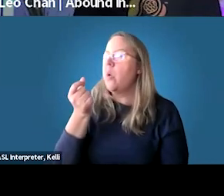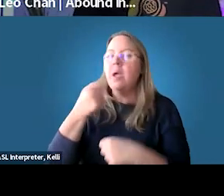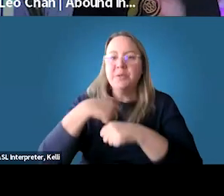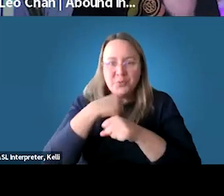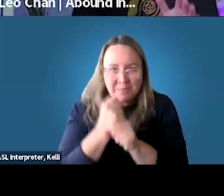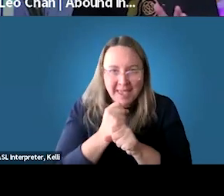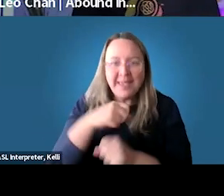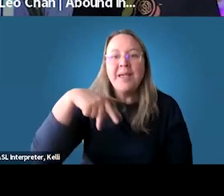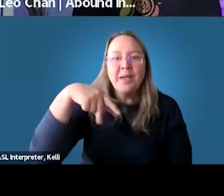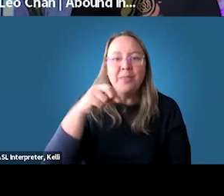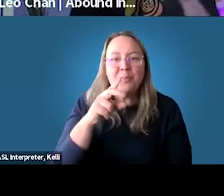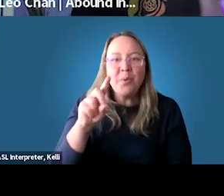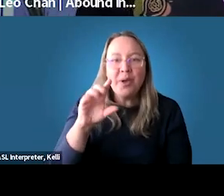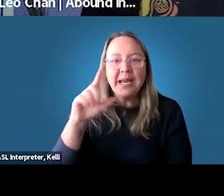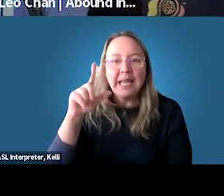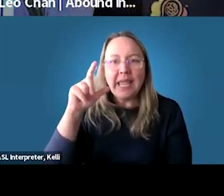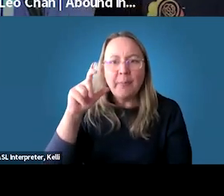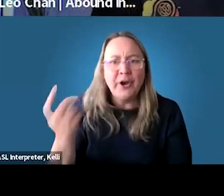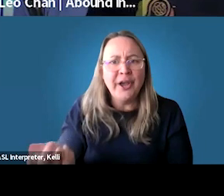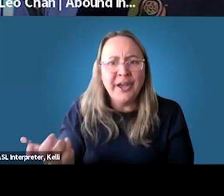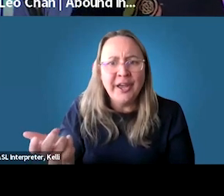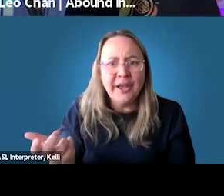camera. Isn't that amazing? 3-year-old daughter.